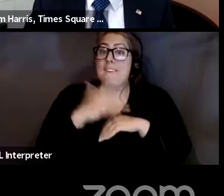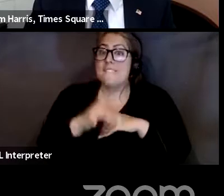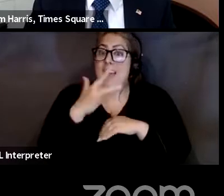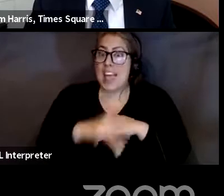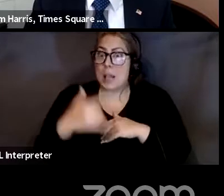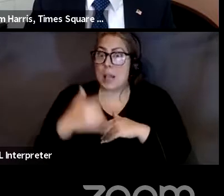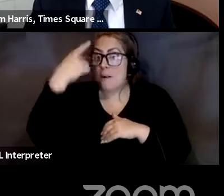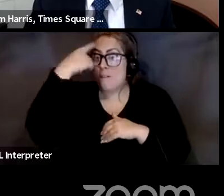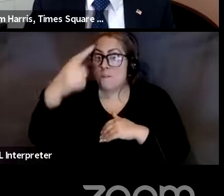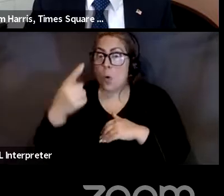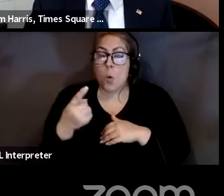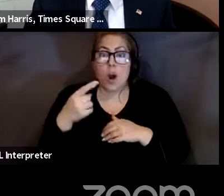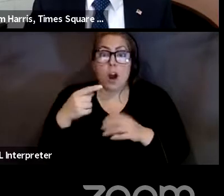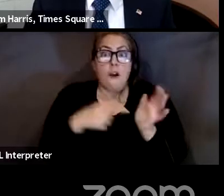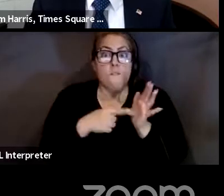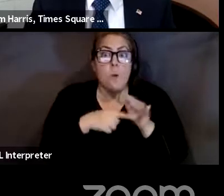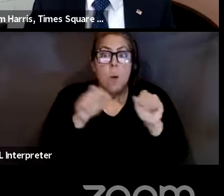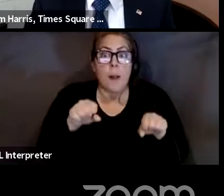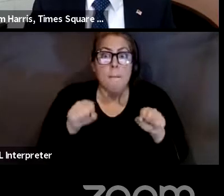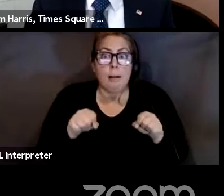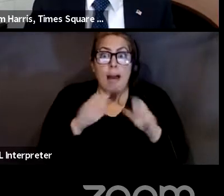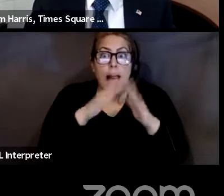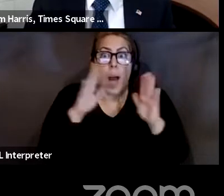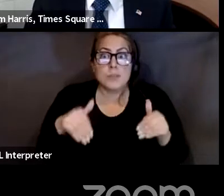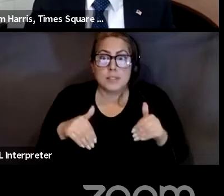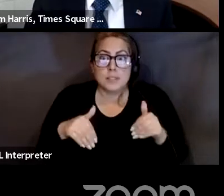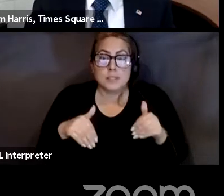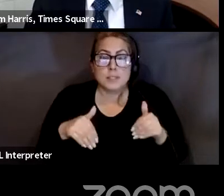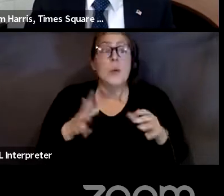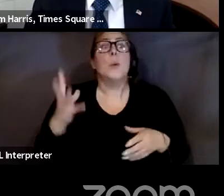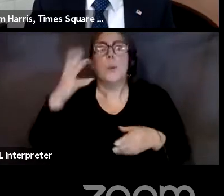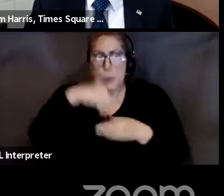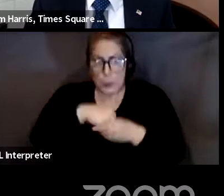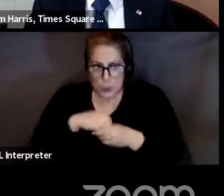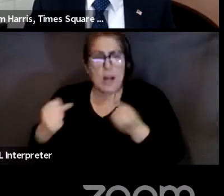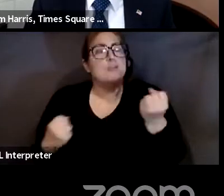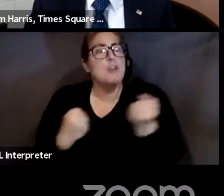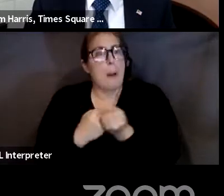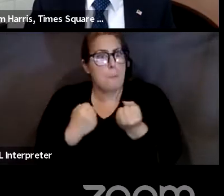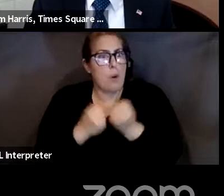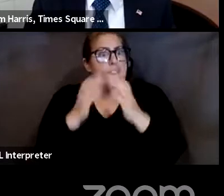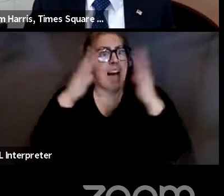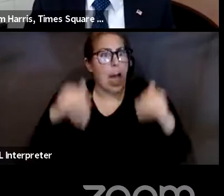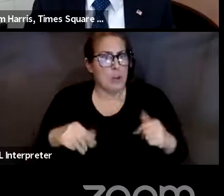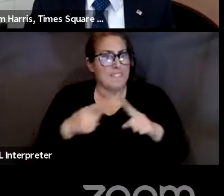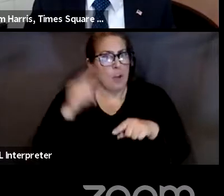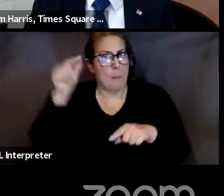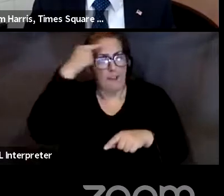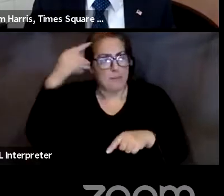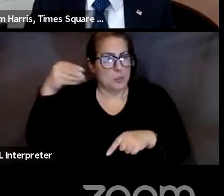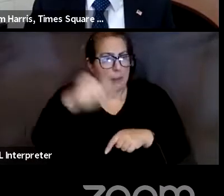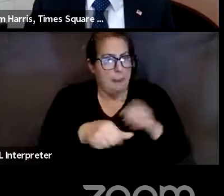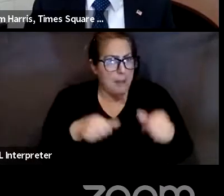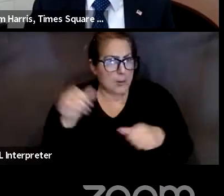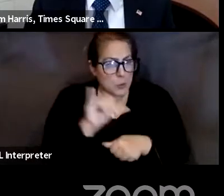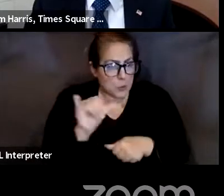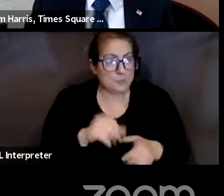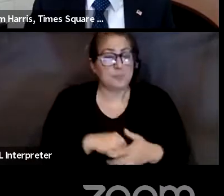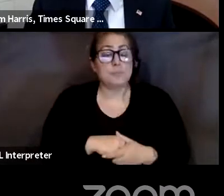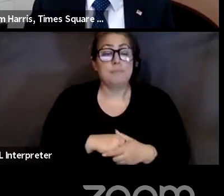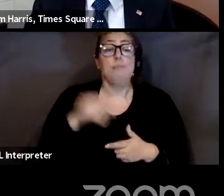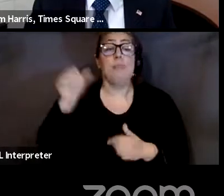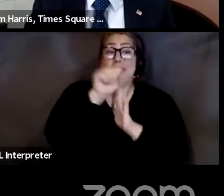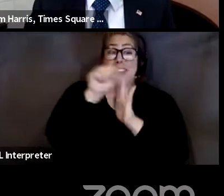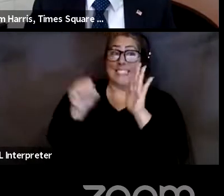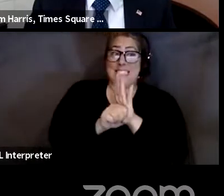ton of affordable housing, including supportive housing. The state has, the legislature passed the HONDA